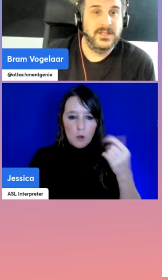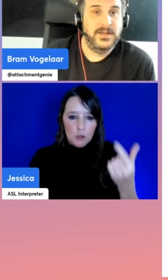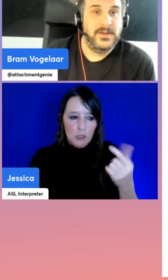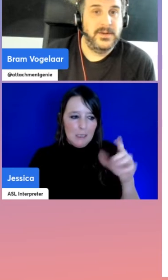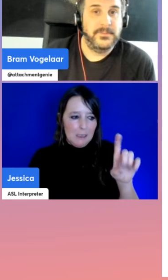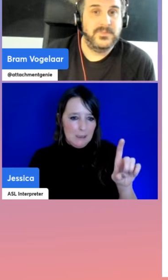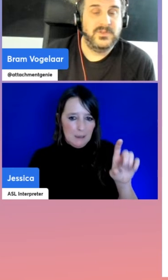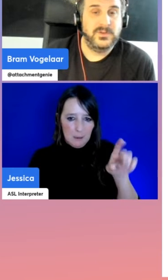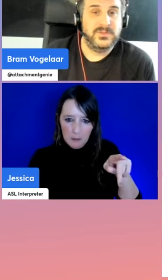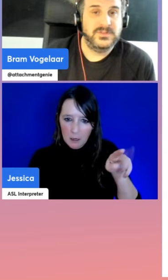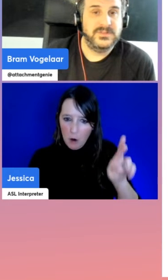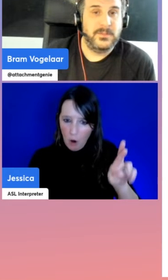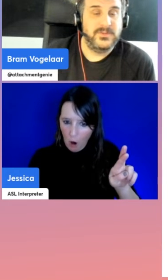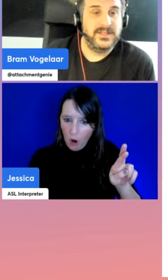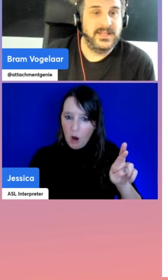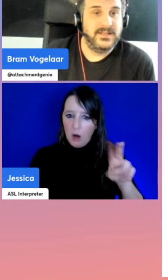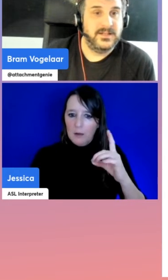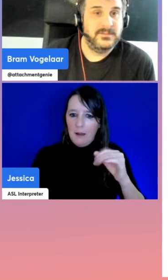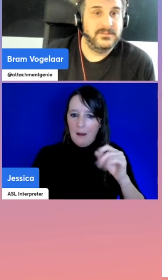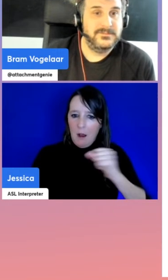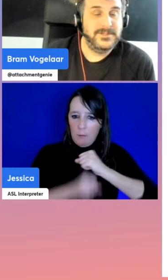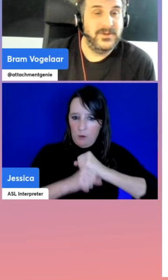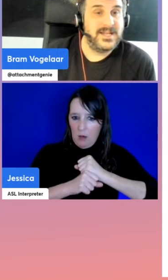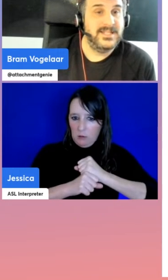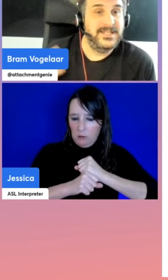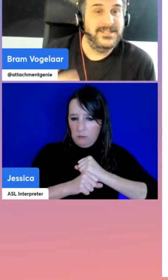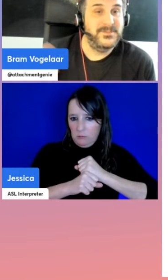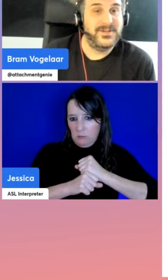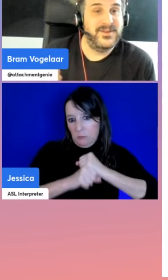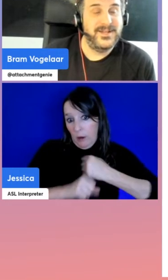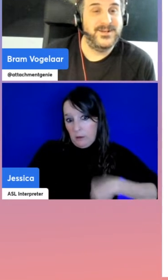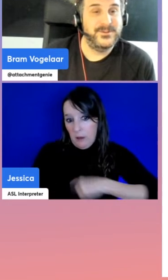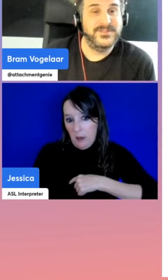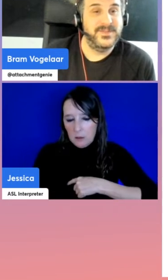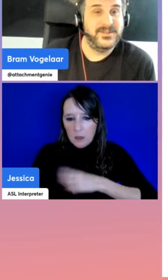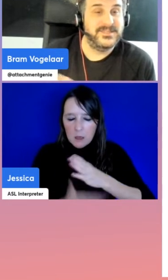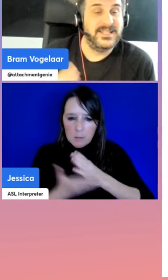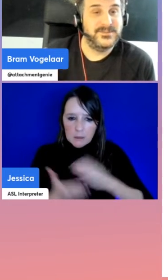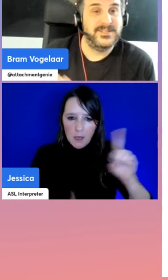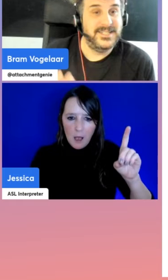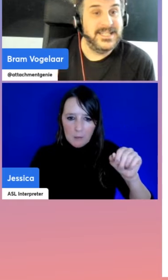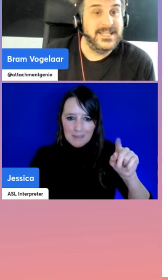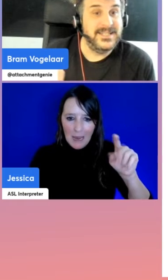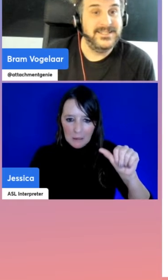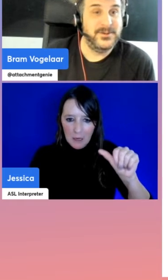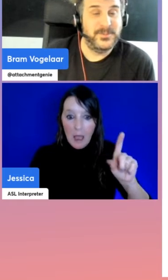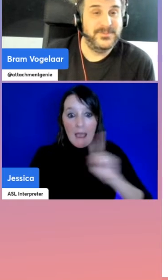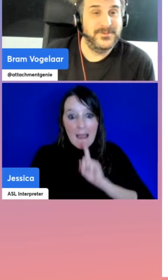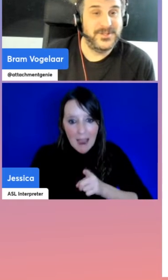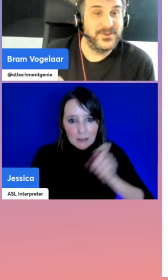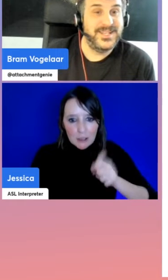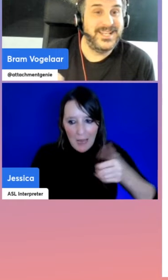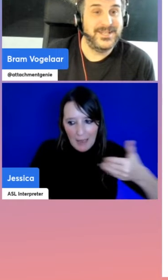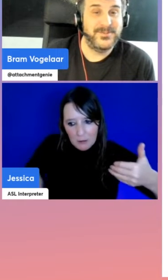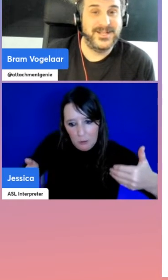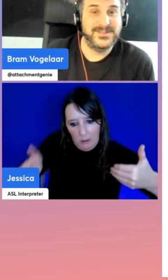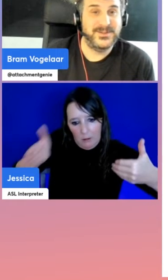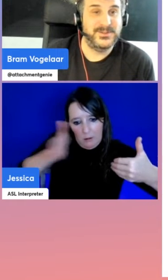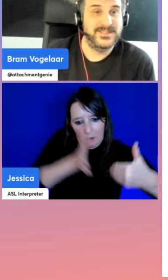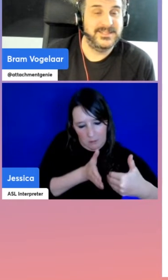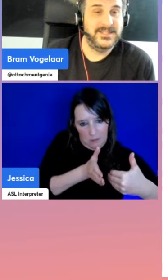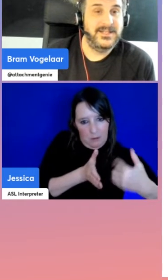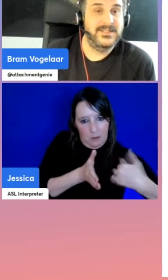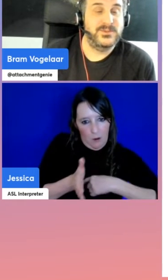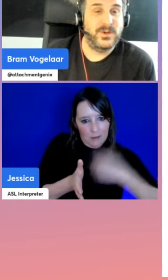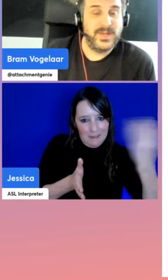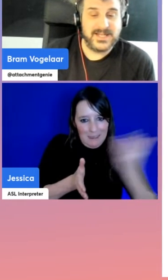protection. So some of the data you actually need to bring very close to me because that's where it's you're legally obliged to